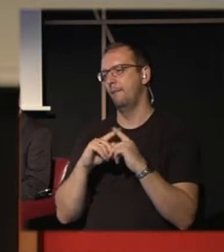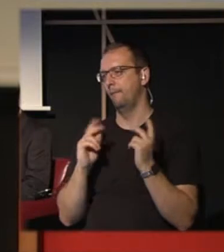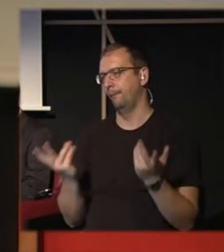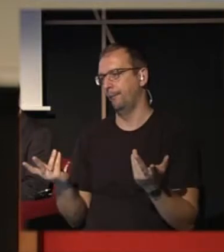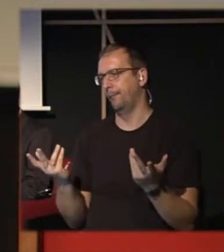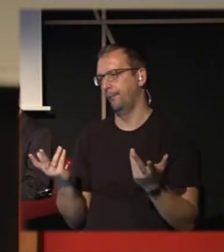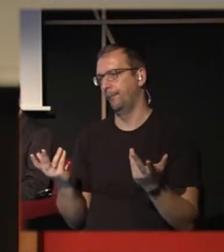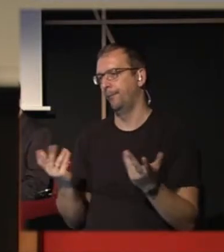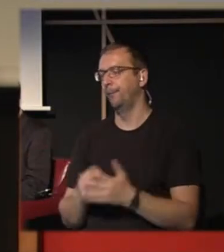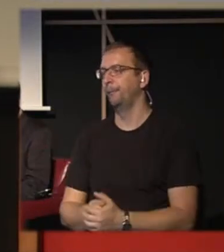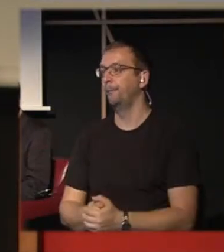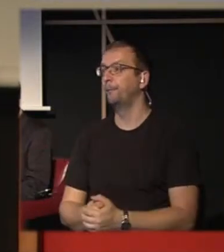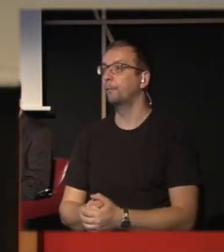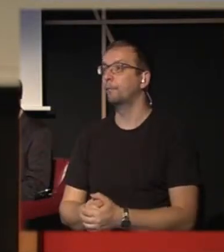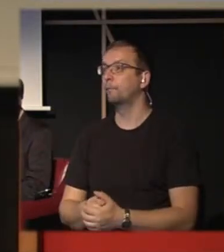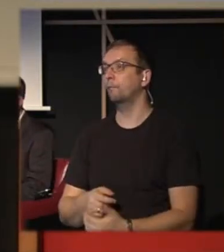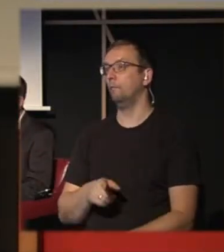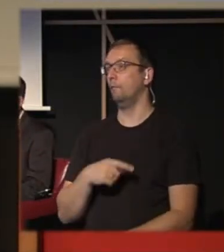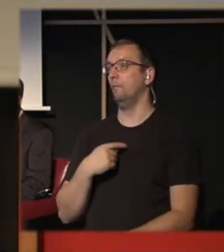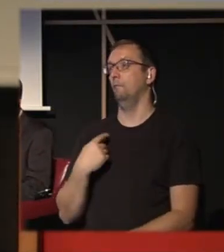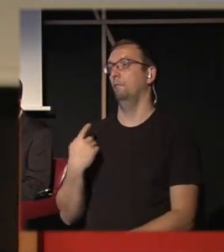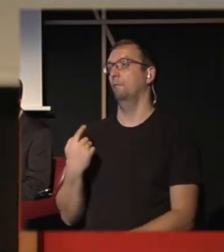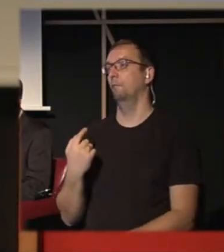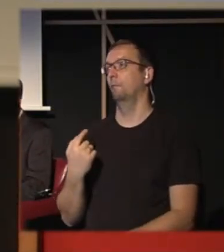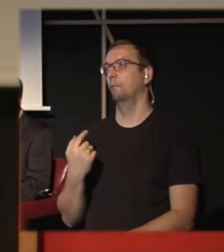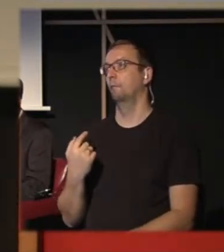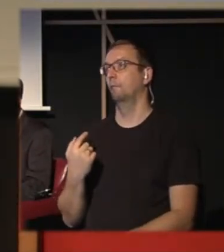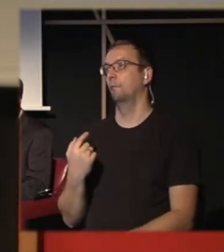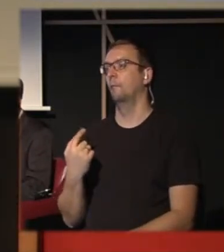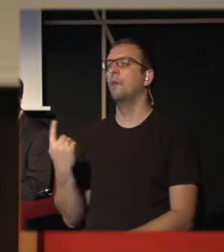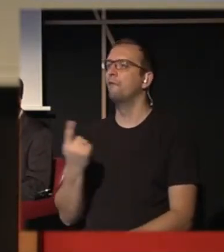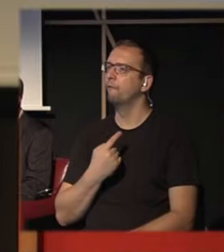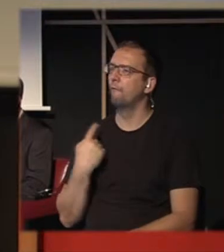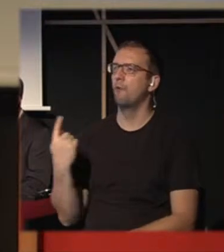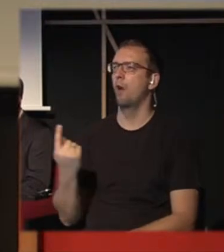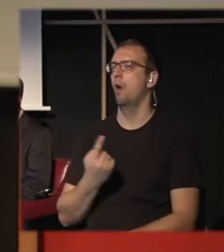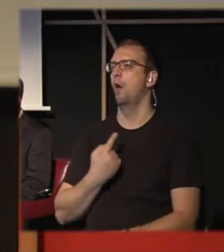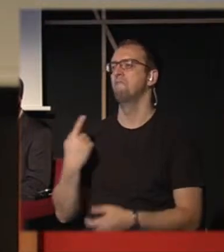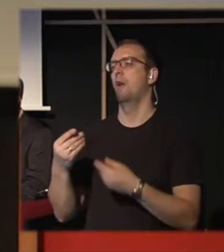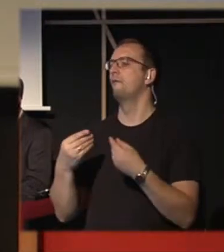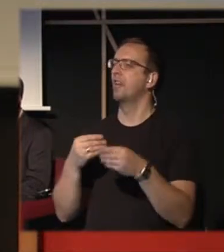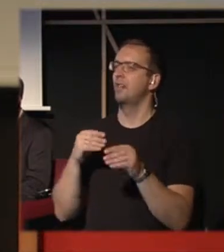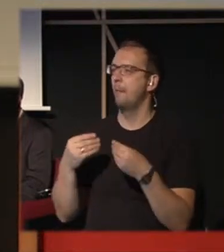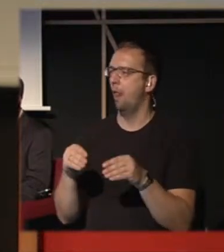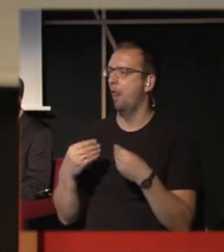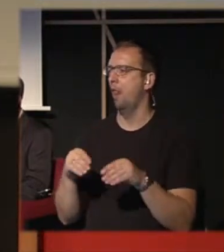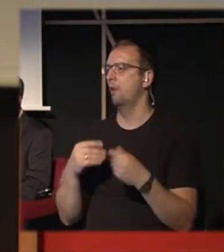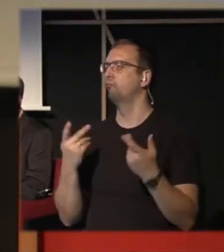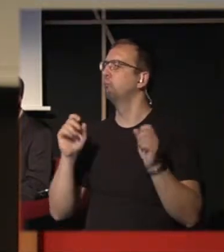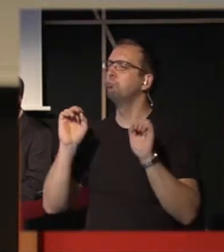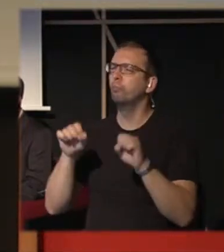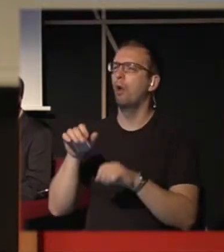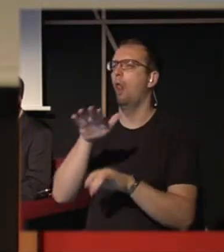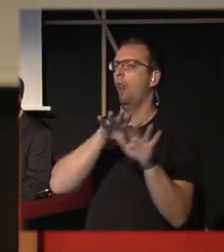provide flexibility with the system so that each country can adapt to their own needs. So it's actually the licensor or